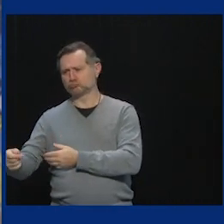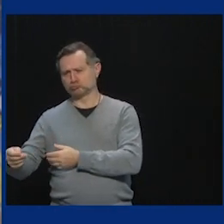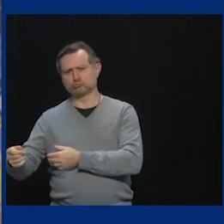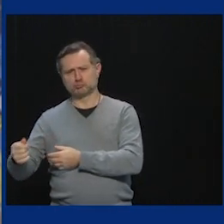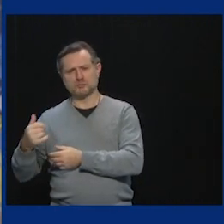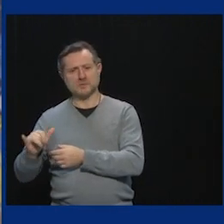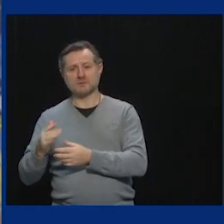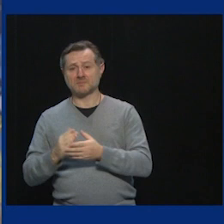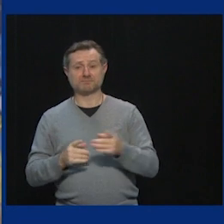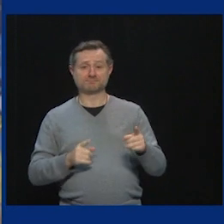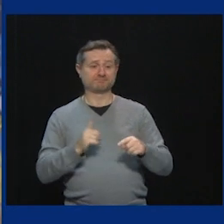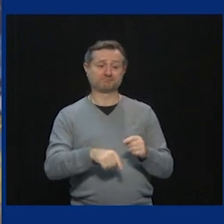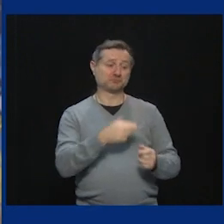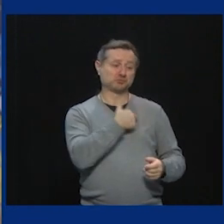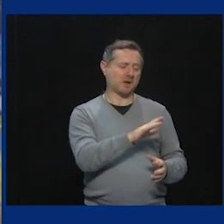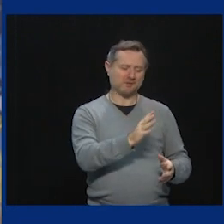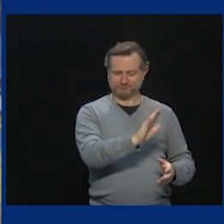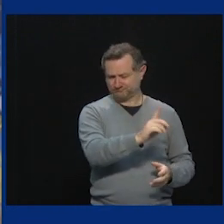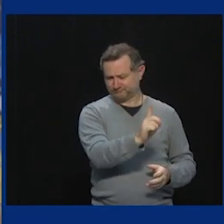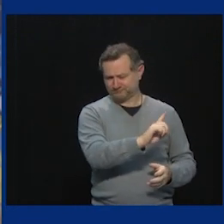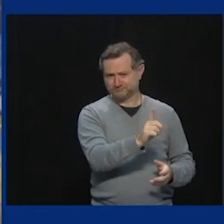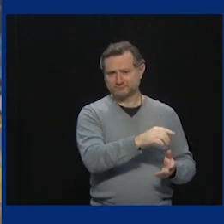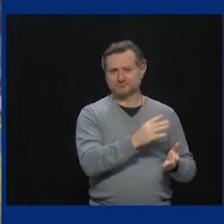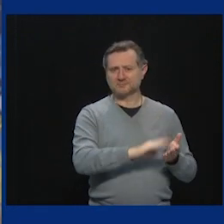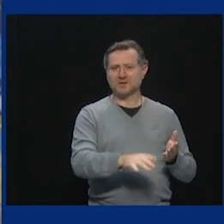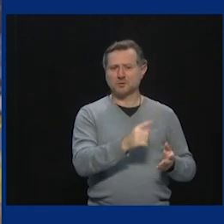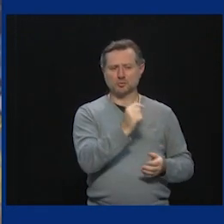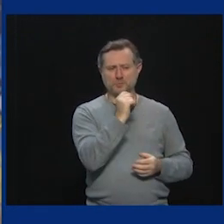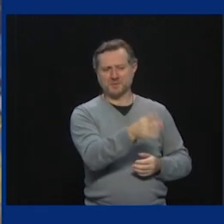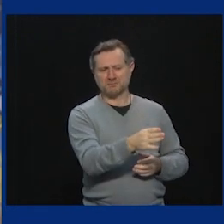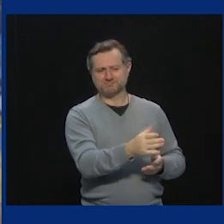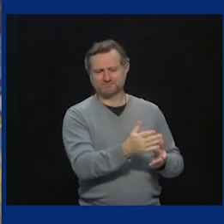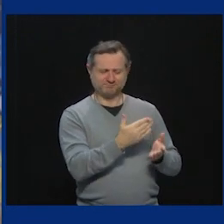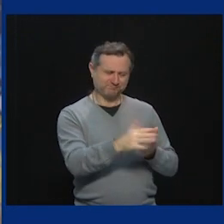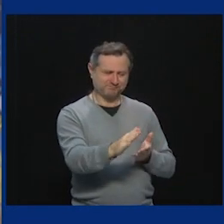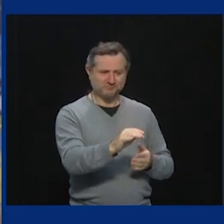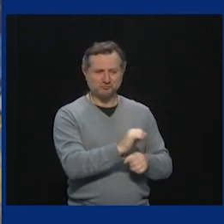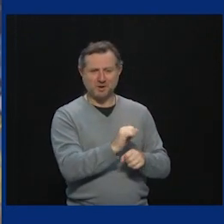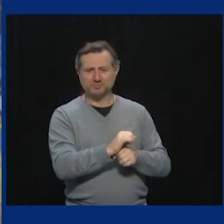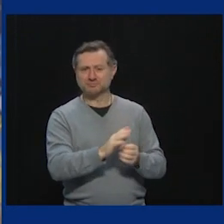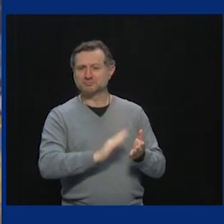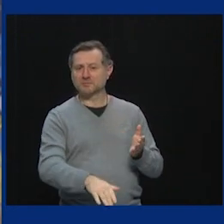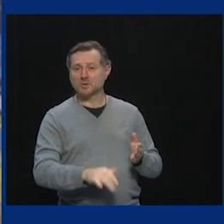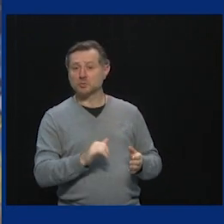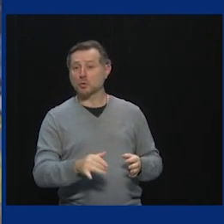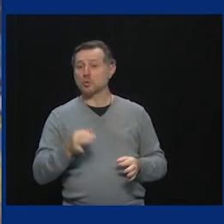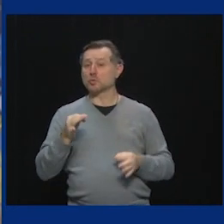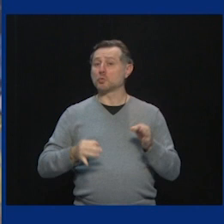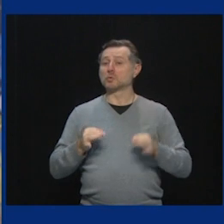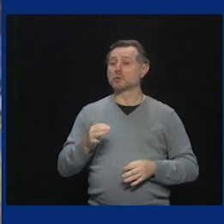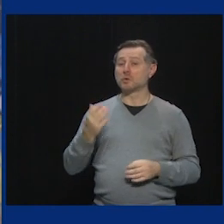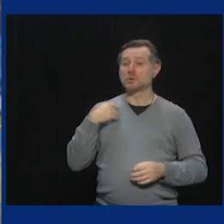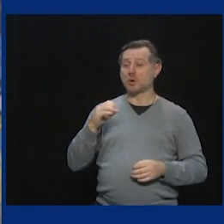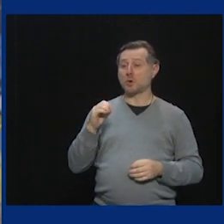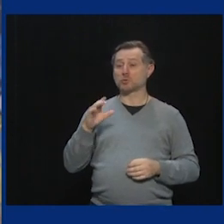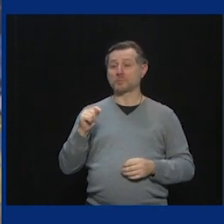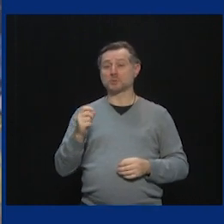advice to facilities? And if the court on October 12 sustains the religious